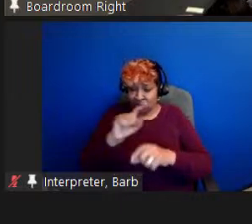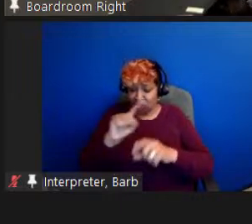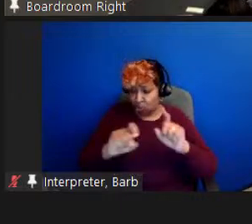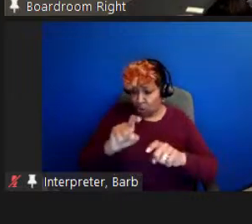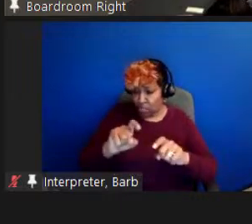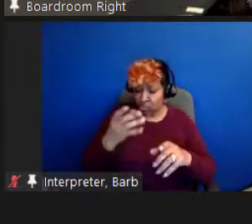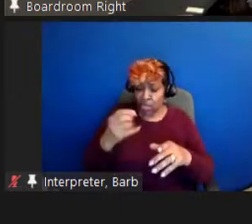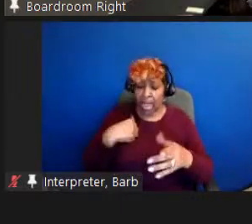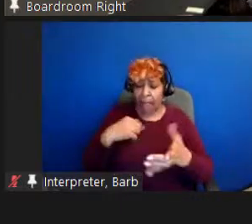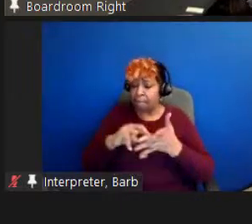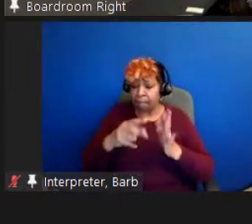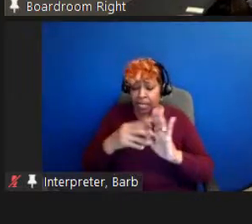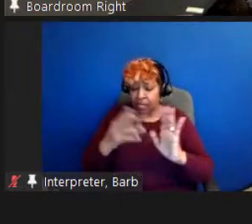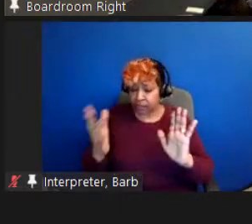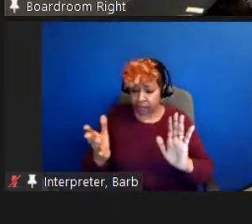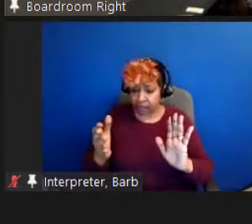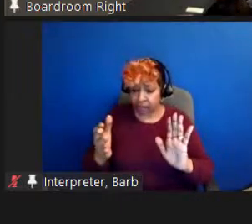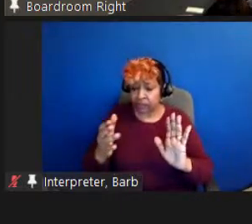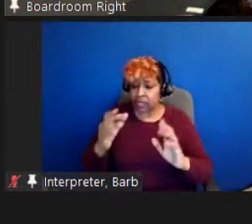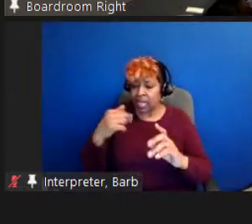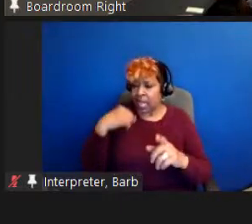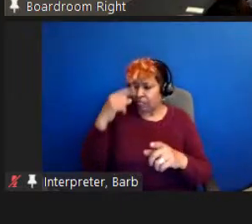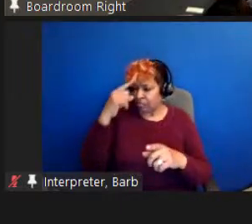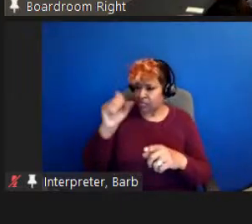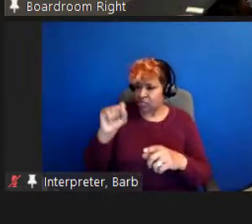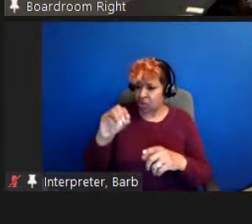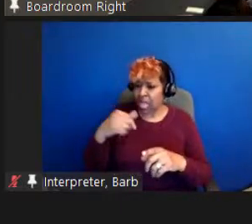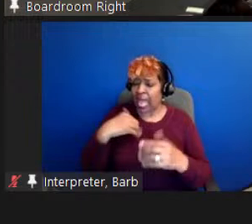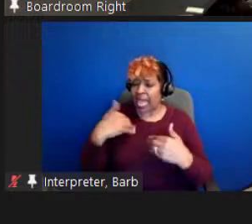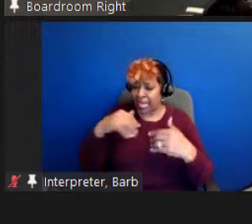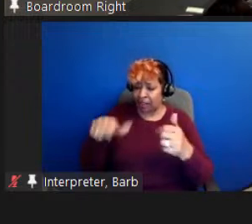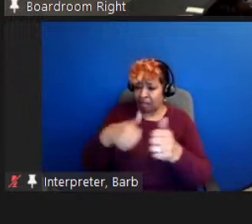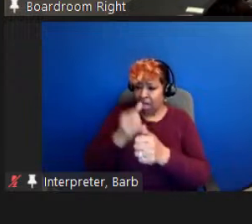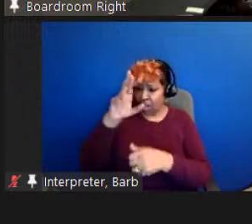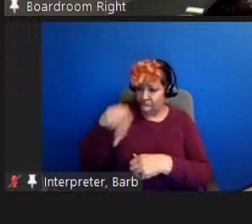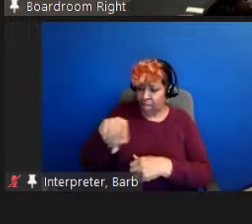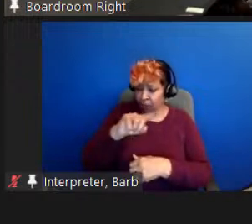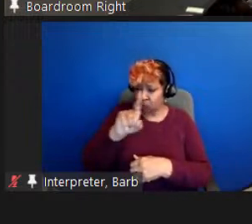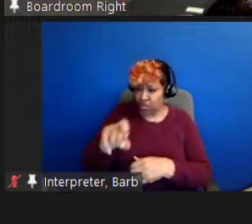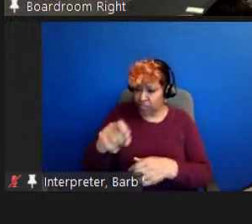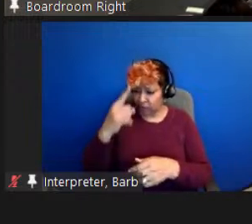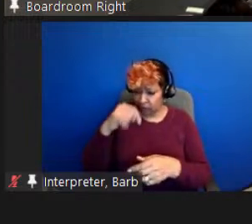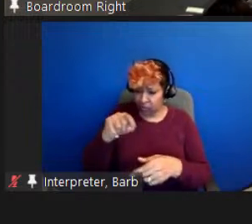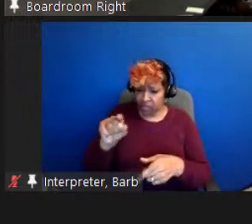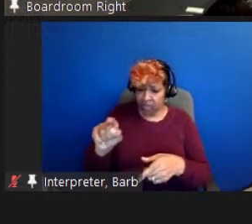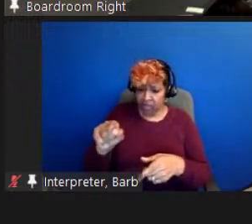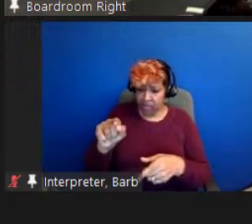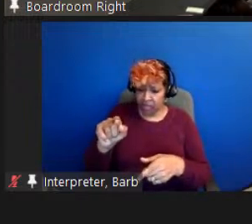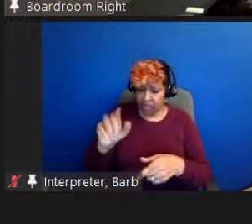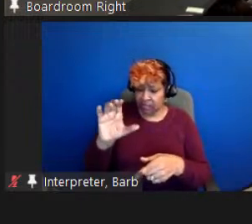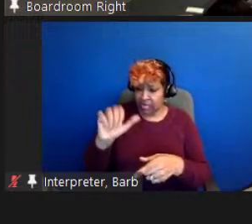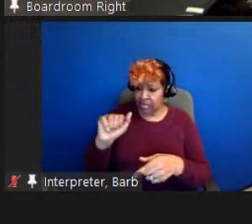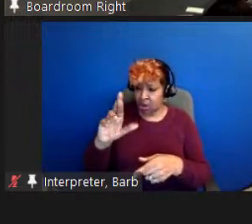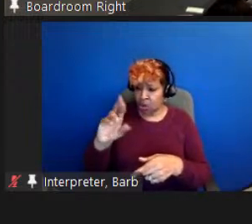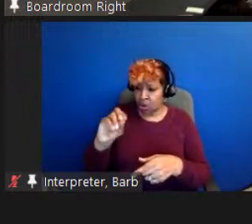mean, I think so. I did have a follow-up question for one of Carolyn's questions, but I